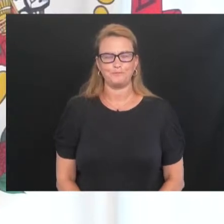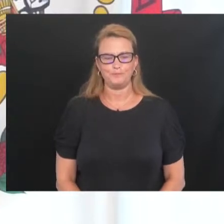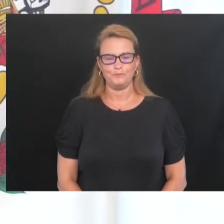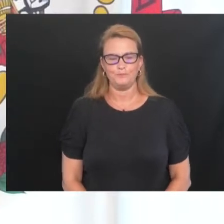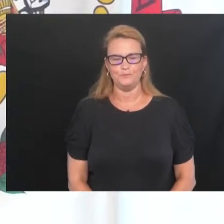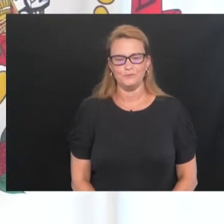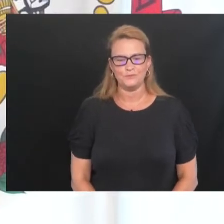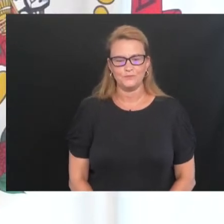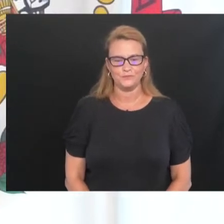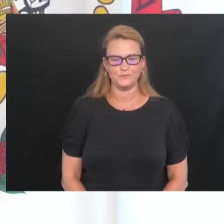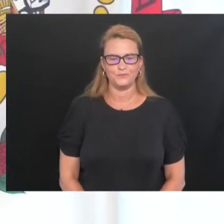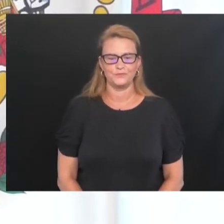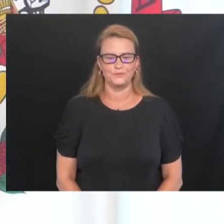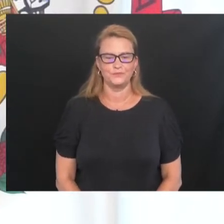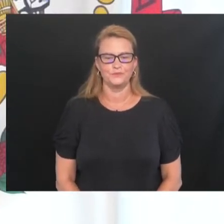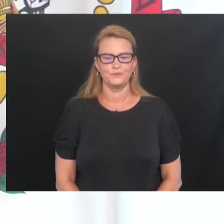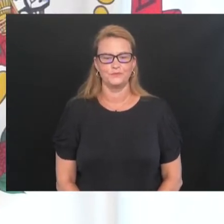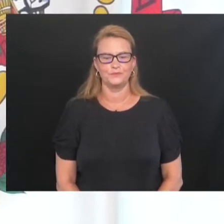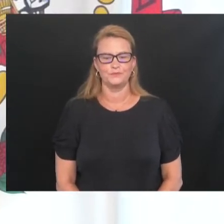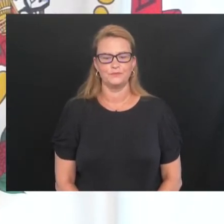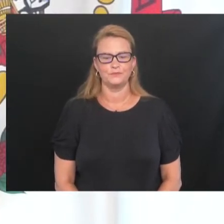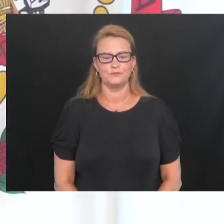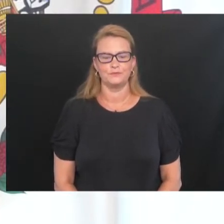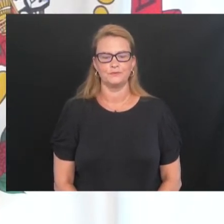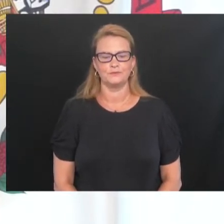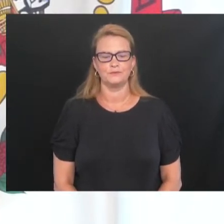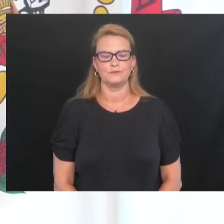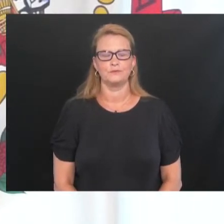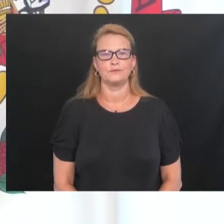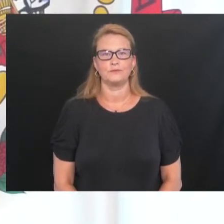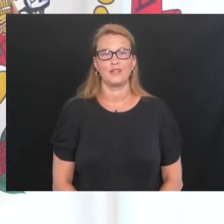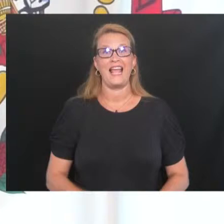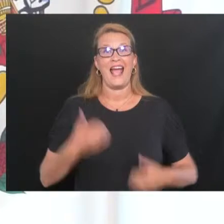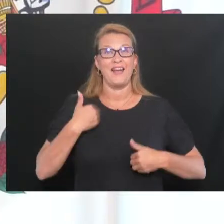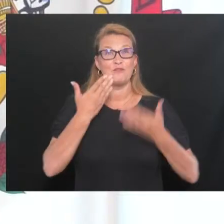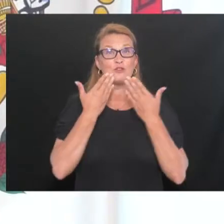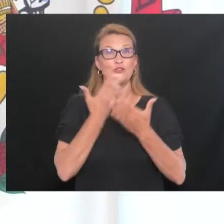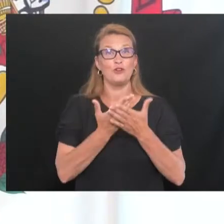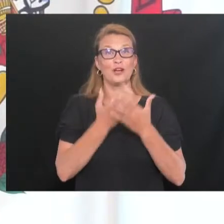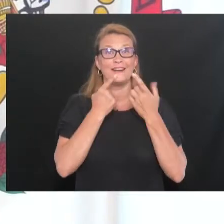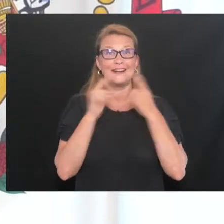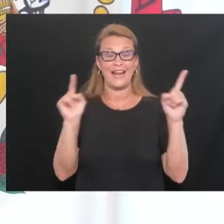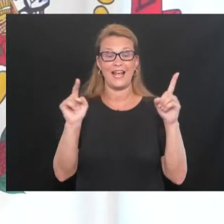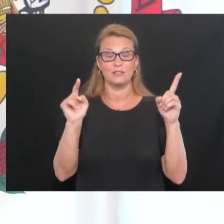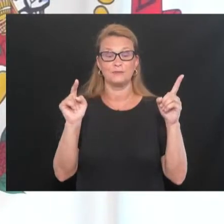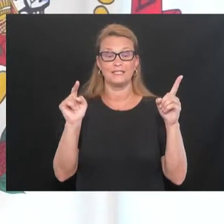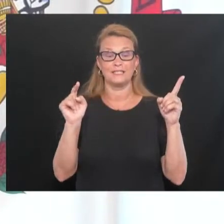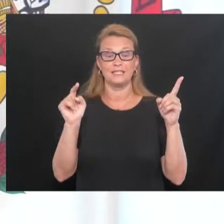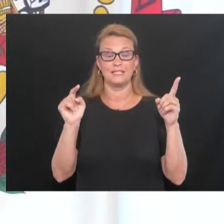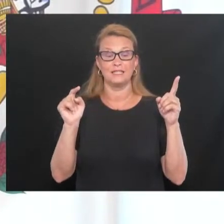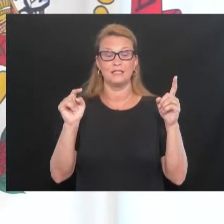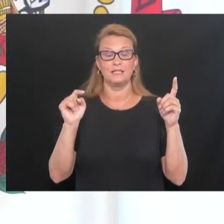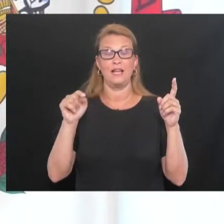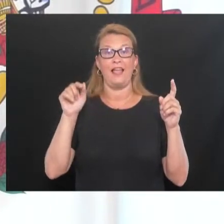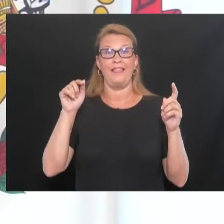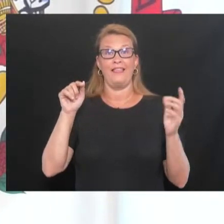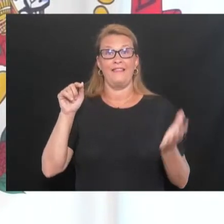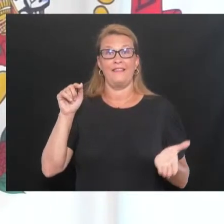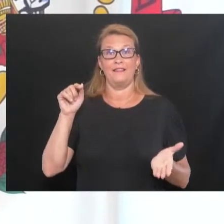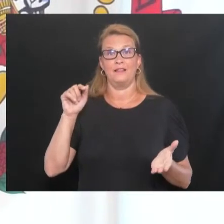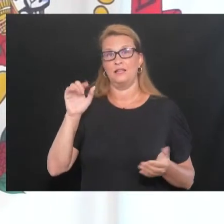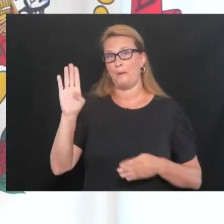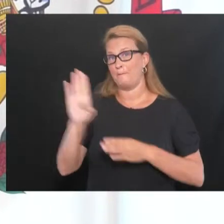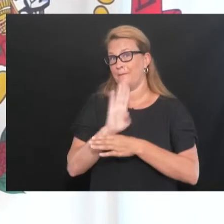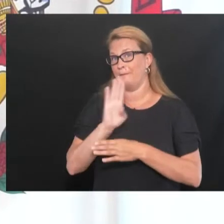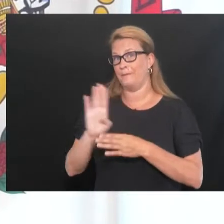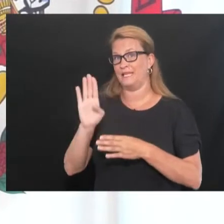Here's something that's really, really good on one of the announcements. This, I guess this source called